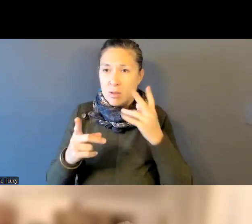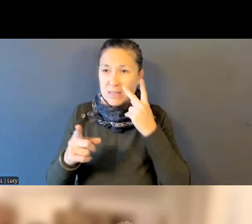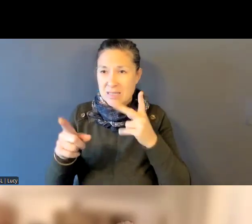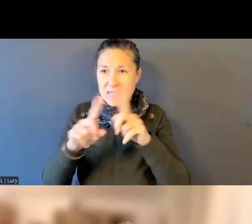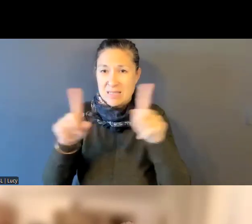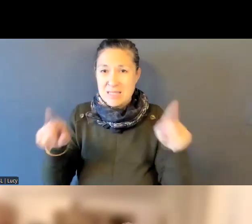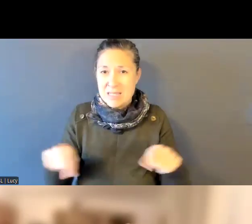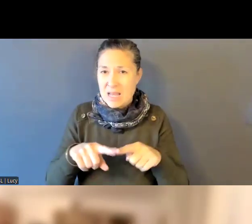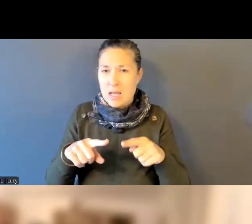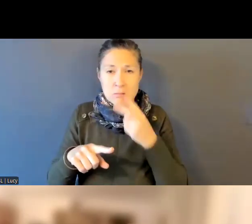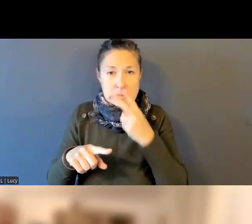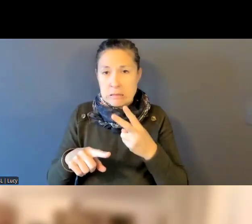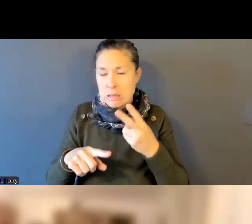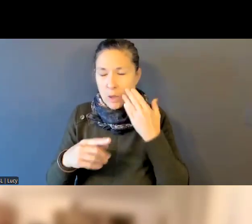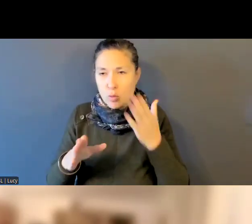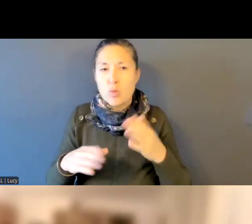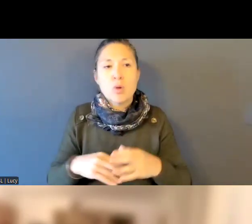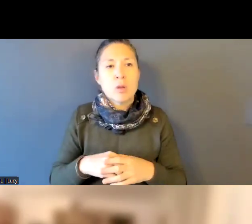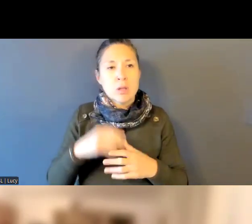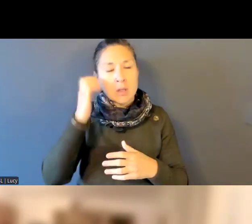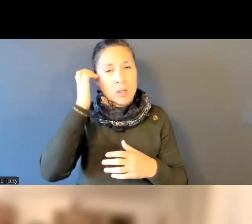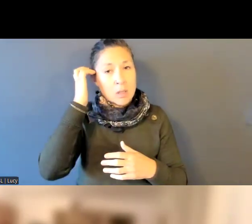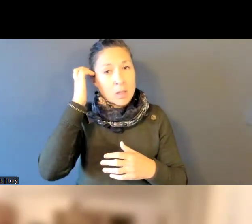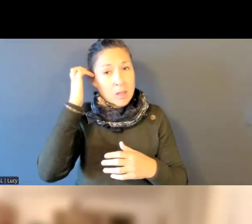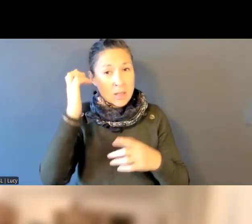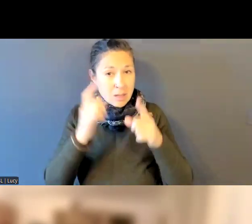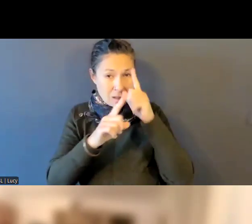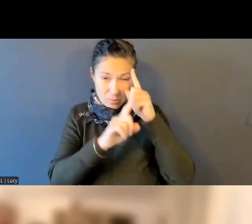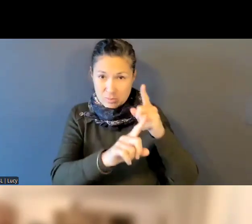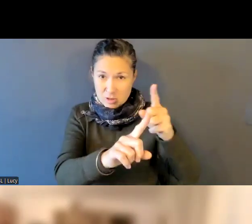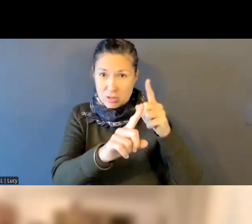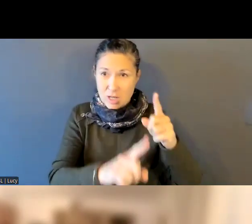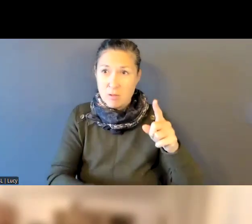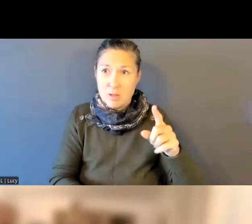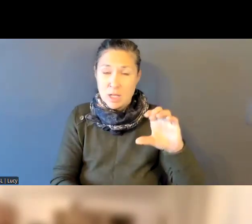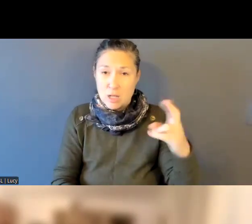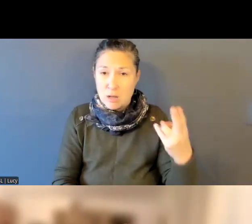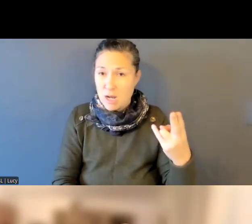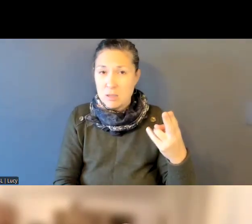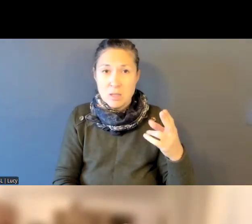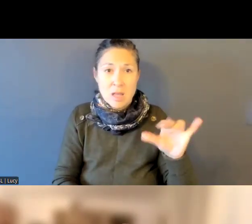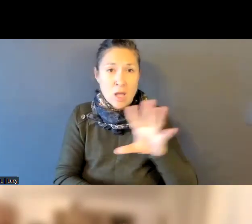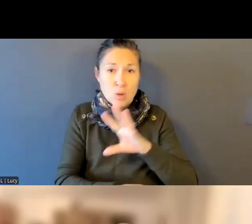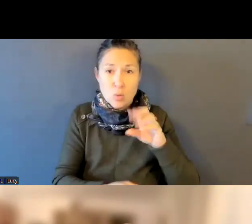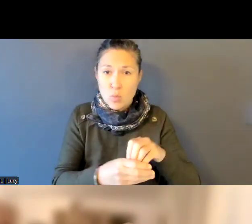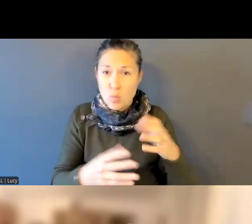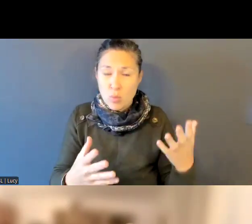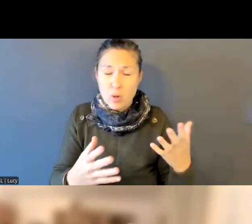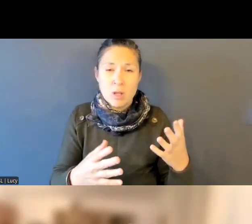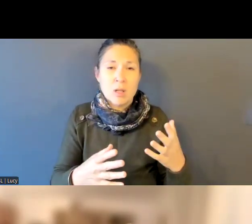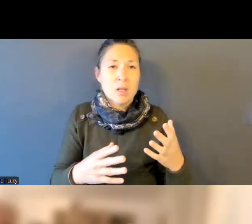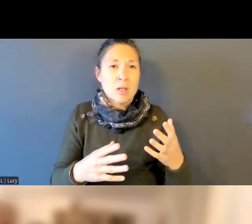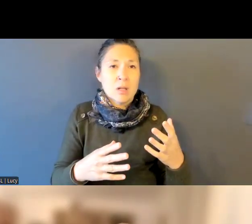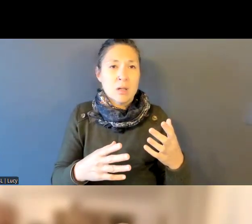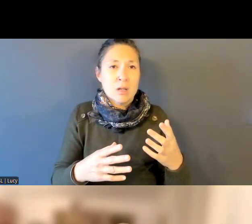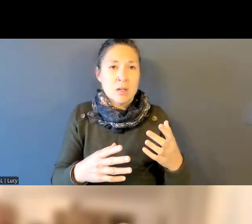probably can't see it, but the objectives of the clearinghouse would include reducing the literal objective